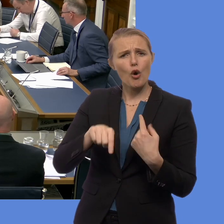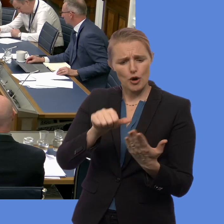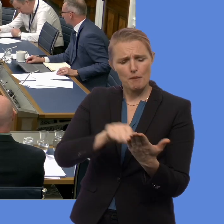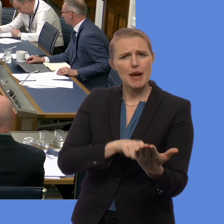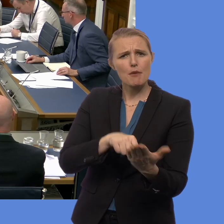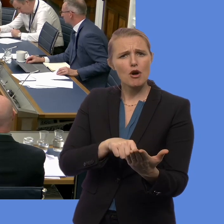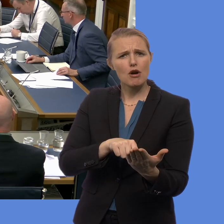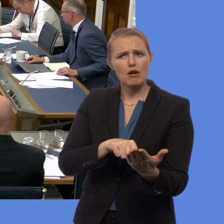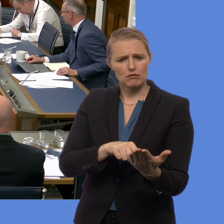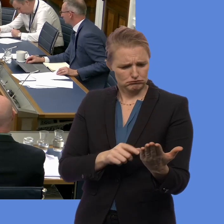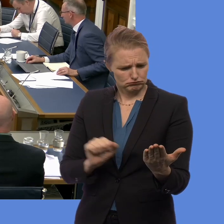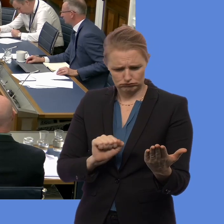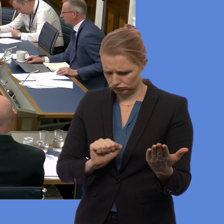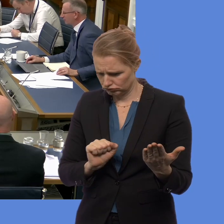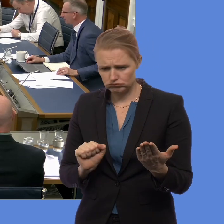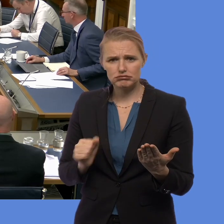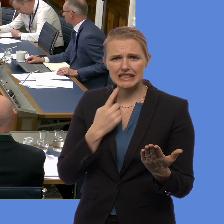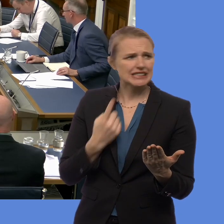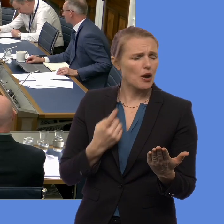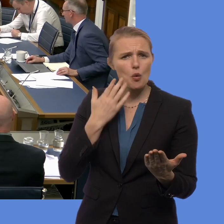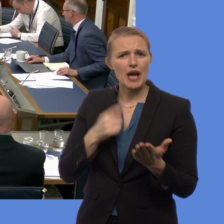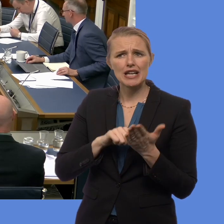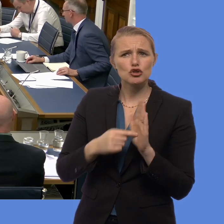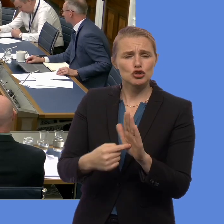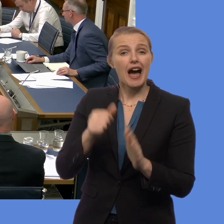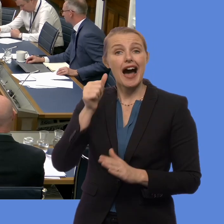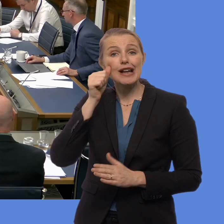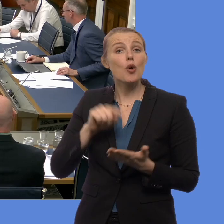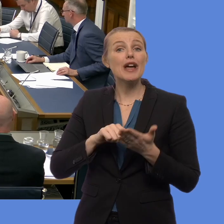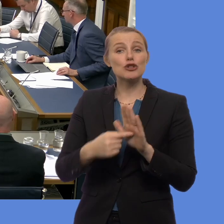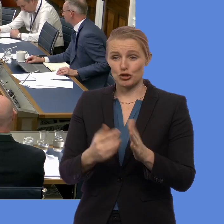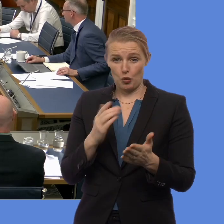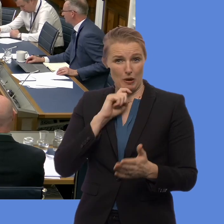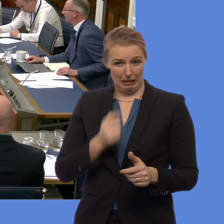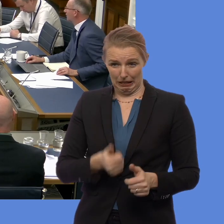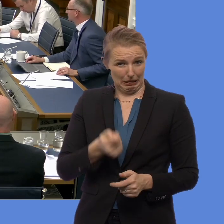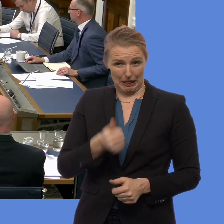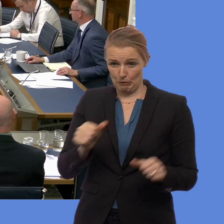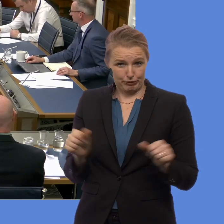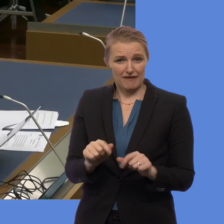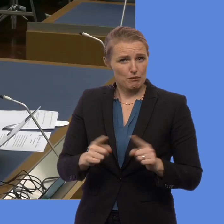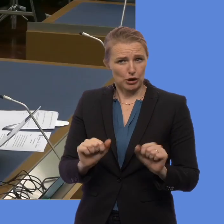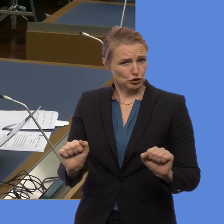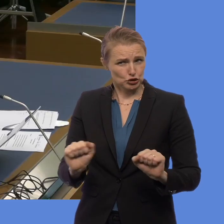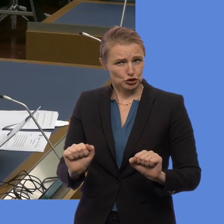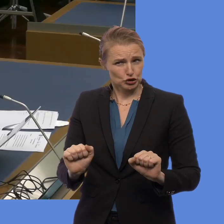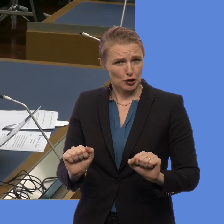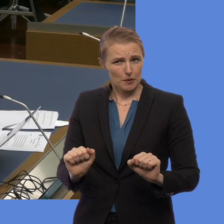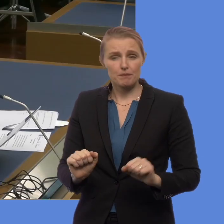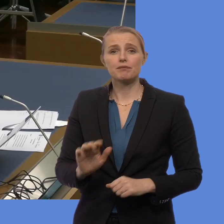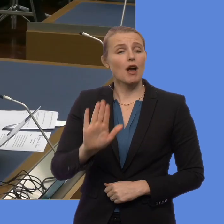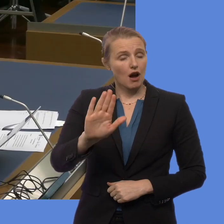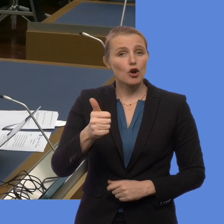Double check that. It wasn't in the order. Wasn't on the order paper. I know it's only a couple of minutes, whatever, to introduce it. But yeah. Anyway, it's just fair point, Brian.